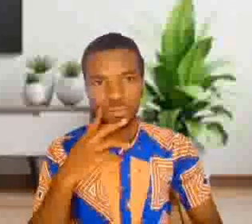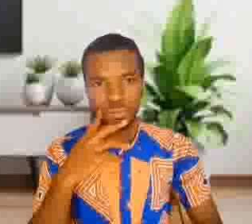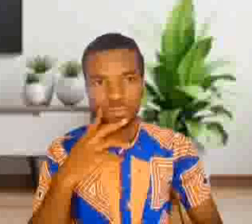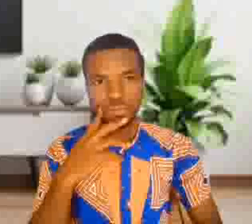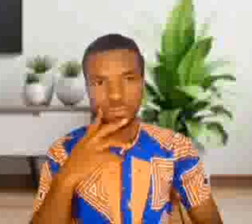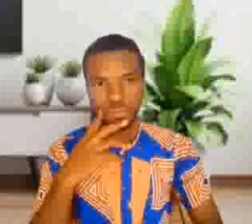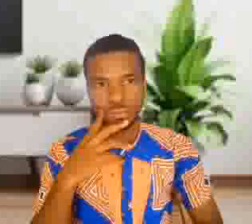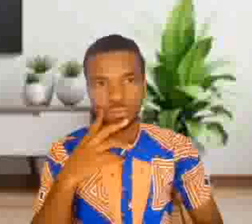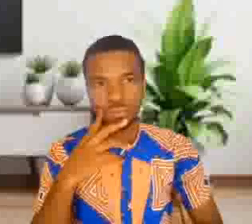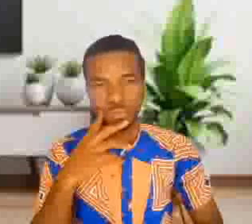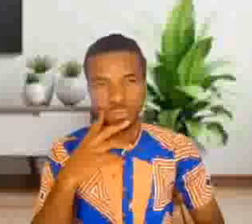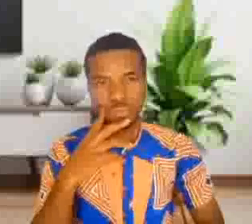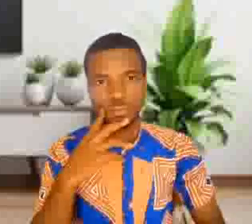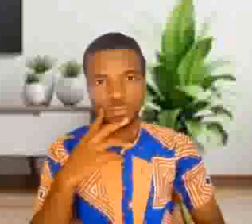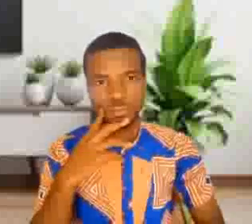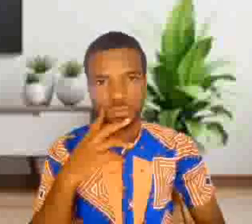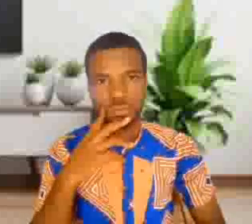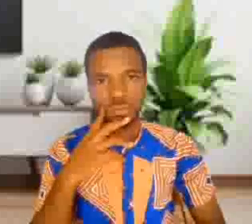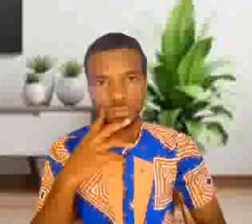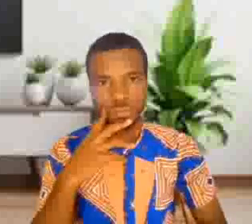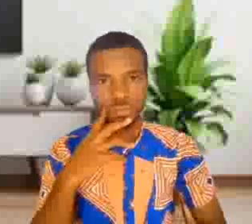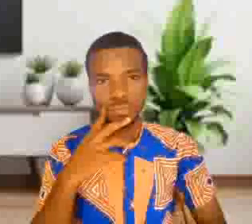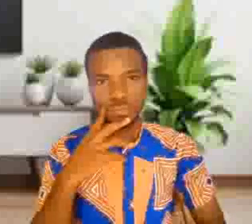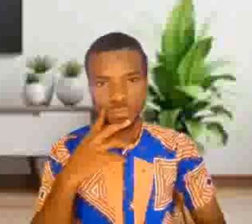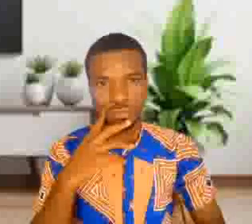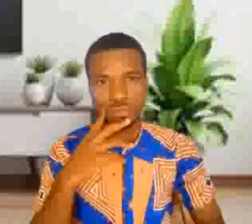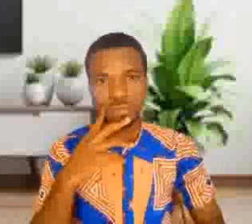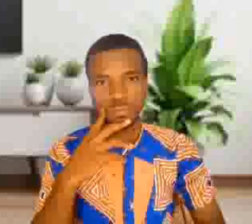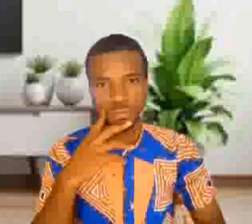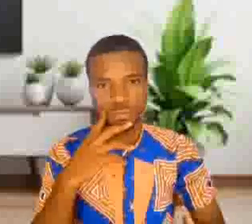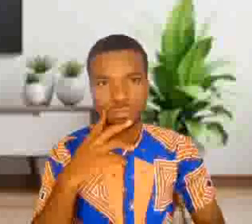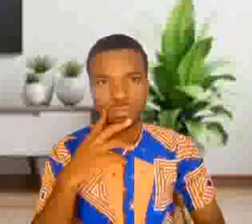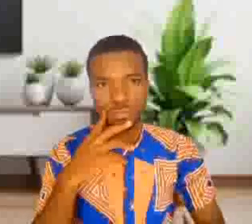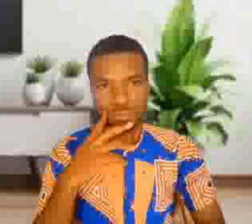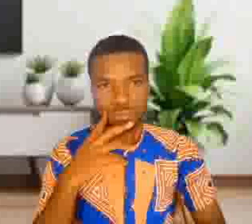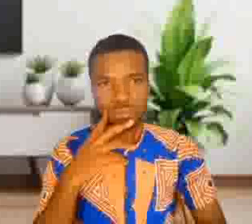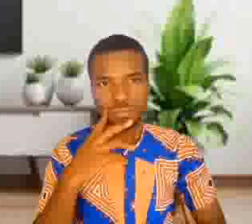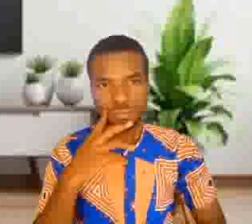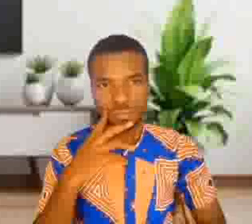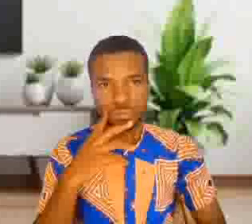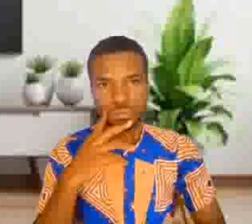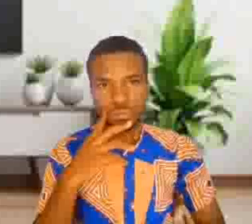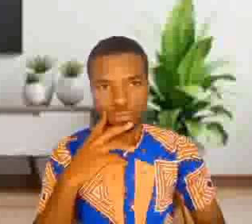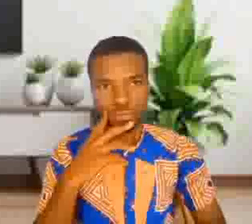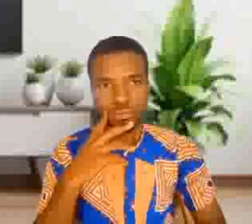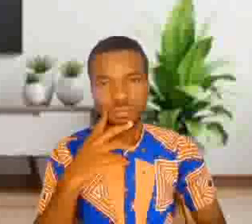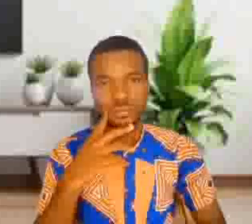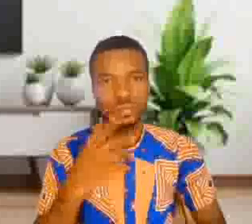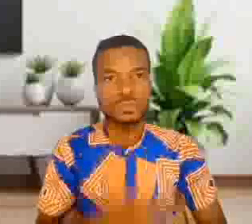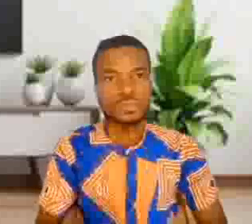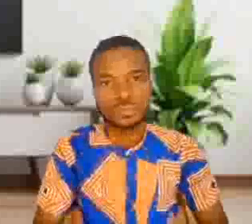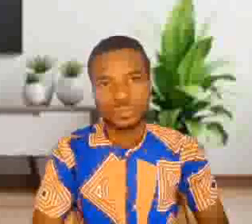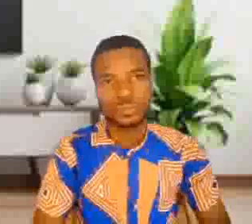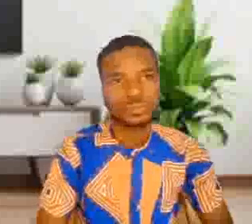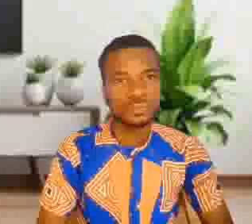the youth pastor, I was with him yesterday, Pastor Shola Oweye, thank you so much